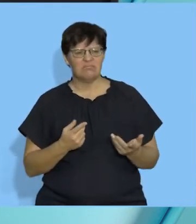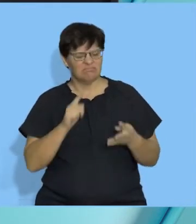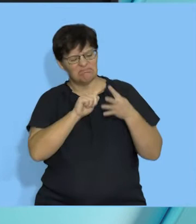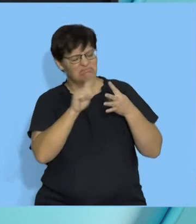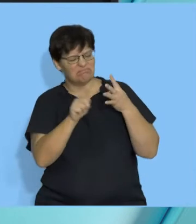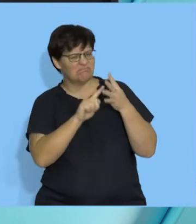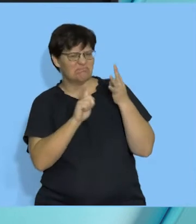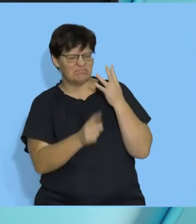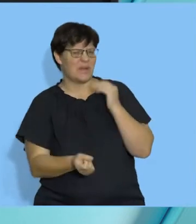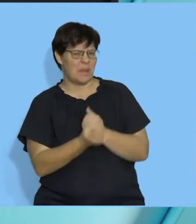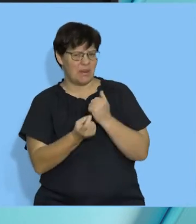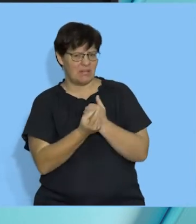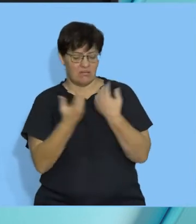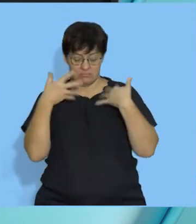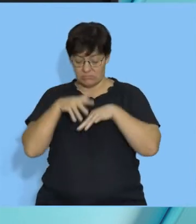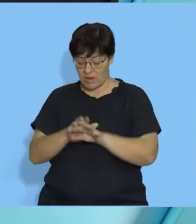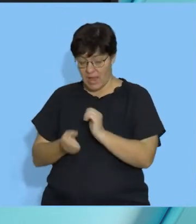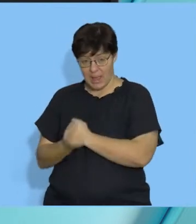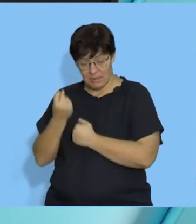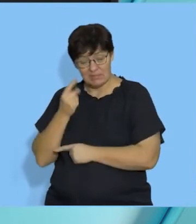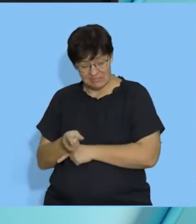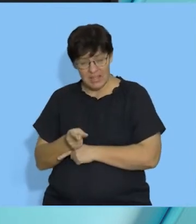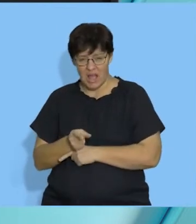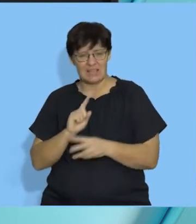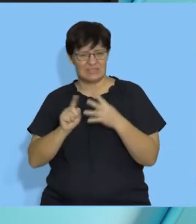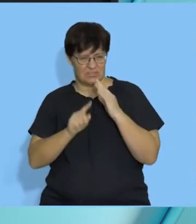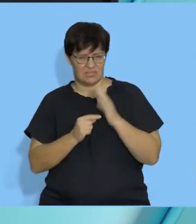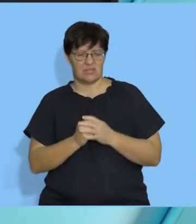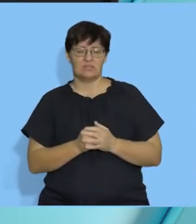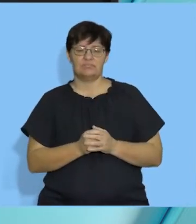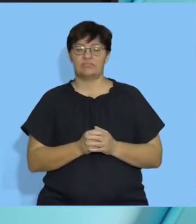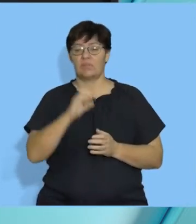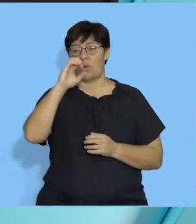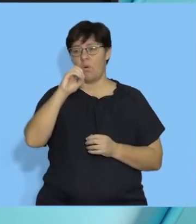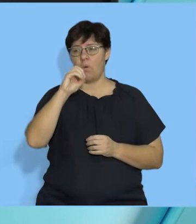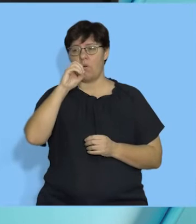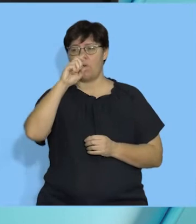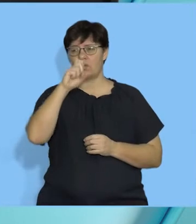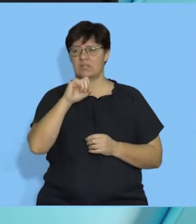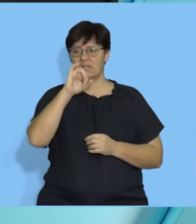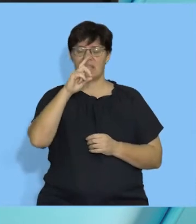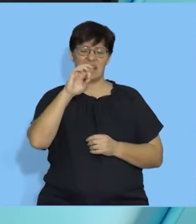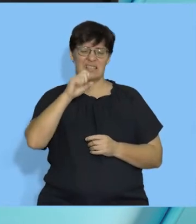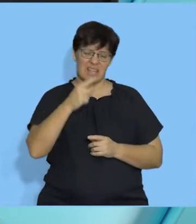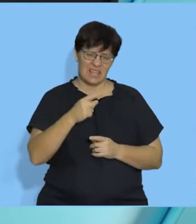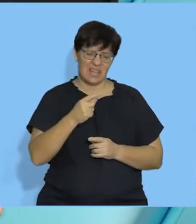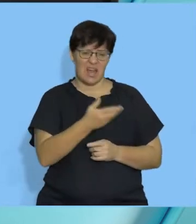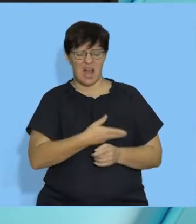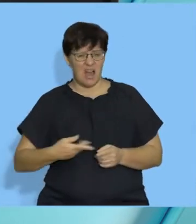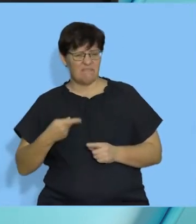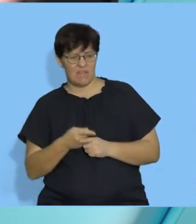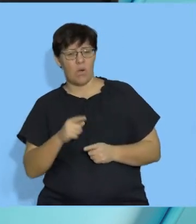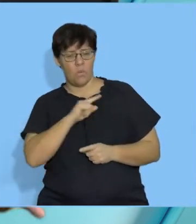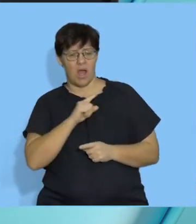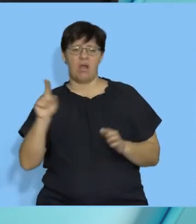which we may look at the same reaction. You can think of an oxidation half reaction in terms of loss of electrons